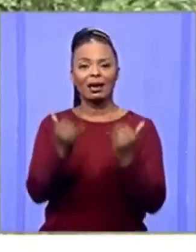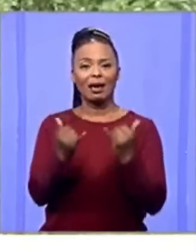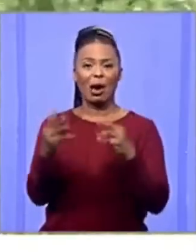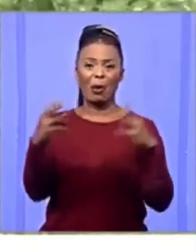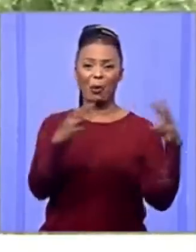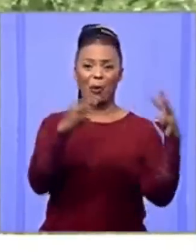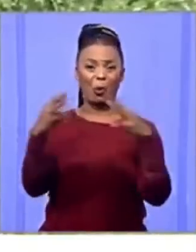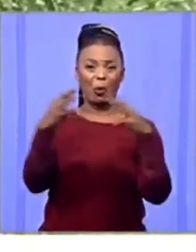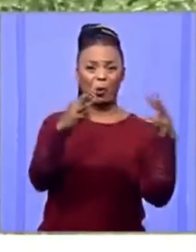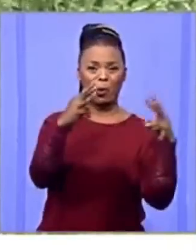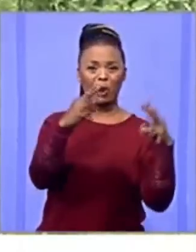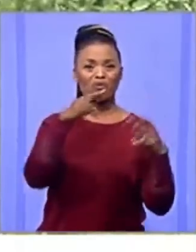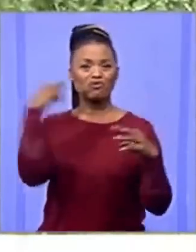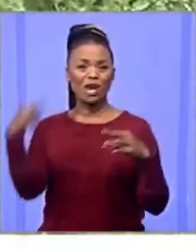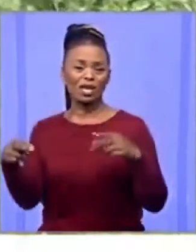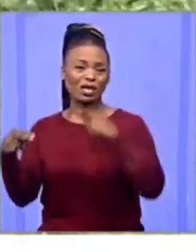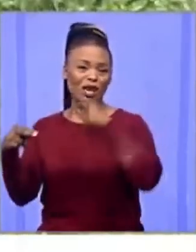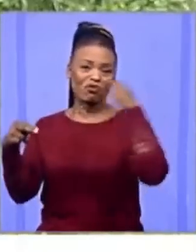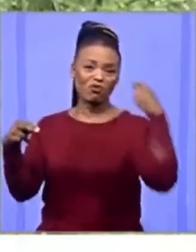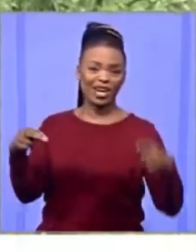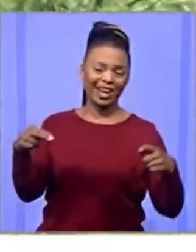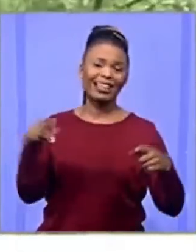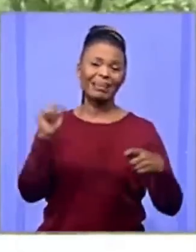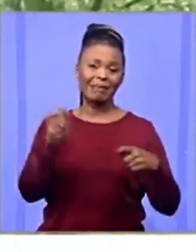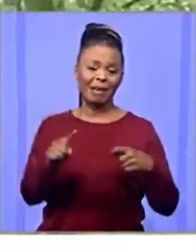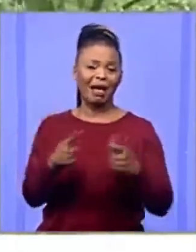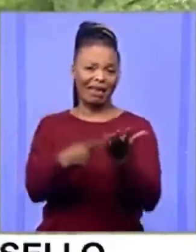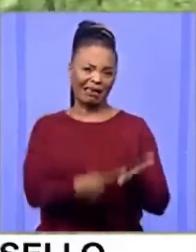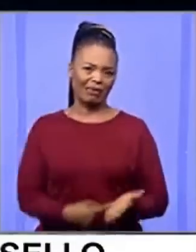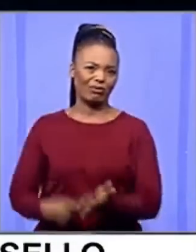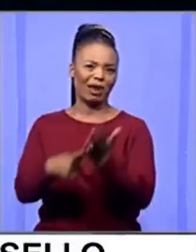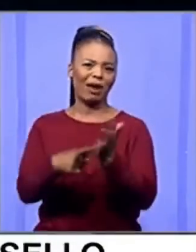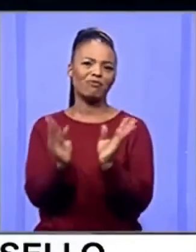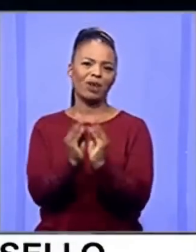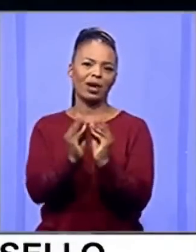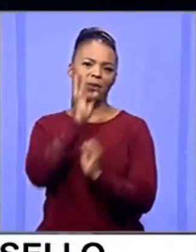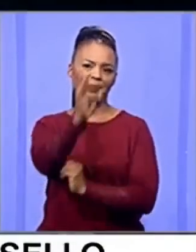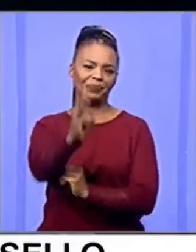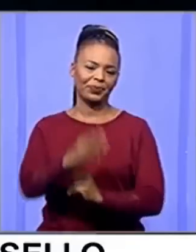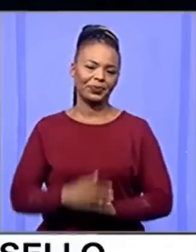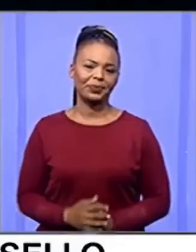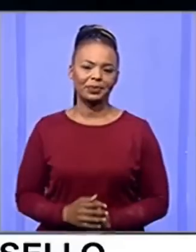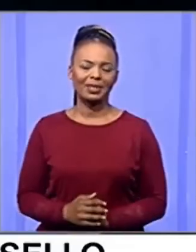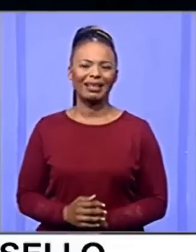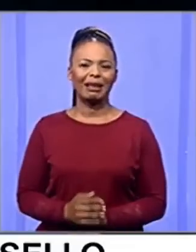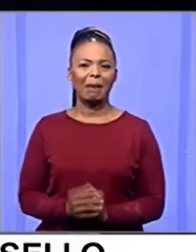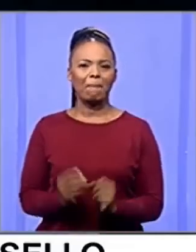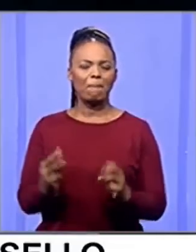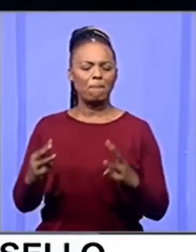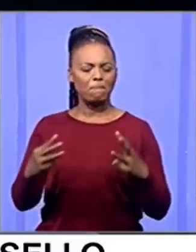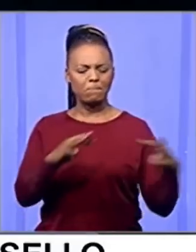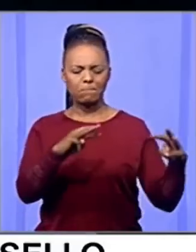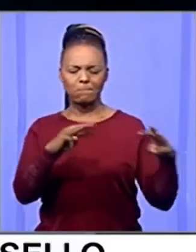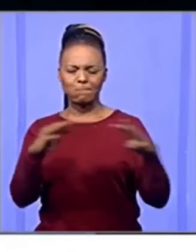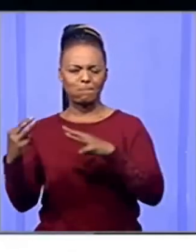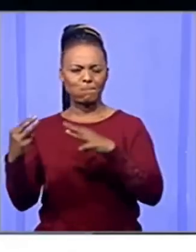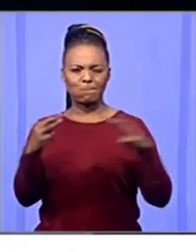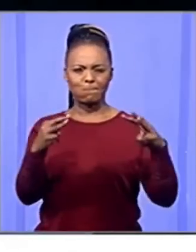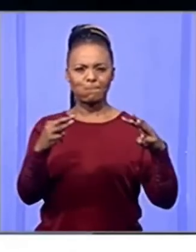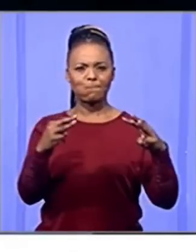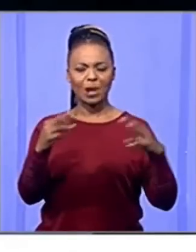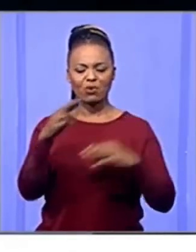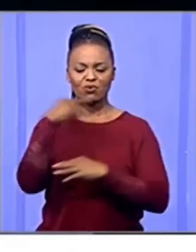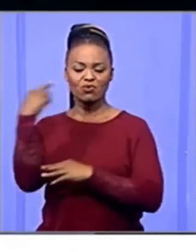nngwe ya dintlha tse tlang ho tshohlwa sebokeng sena. The escalation of the war in Europe between Russia